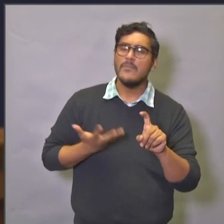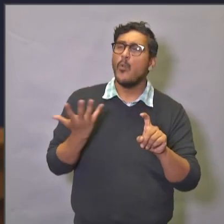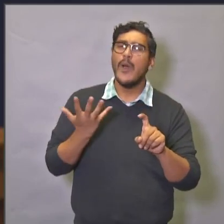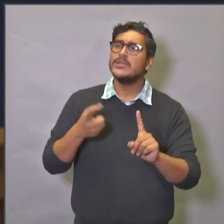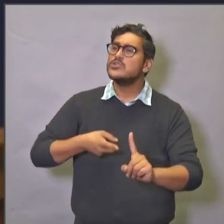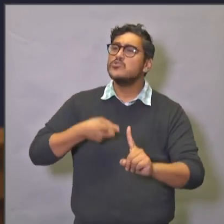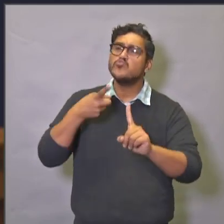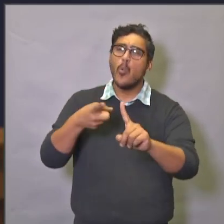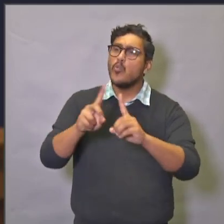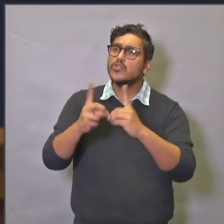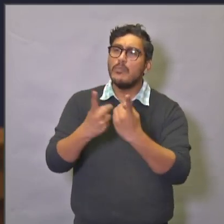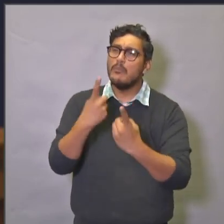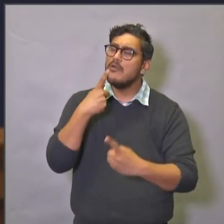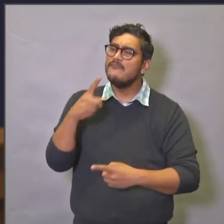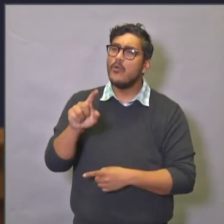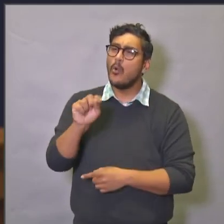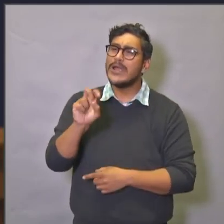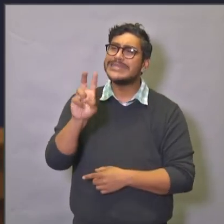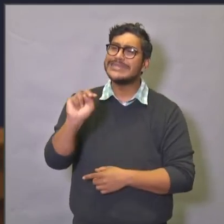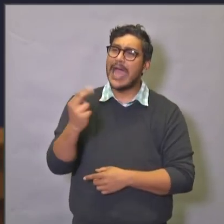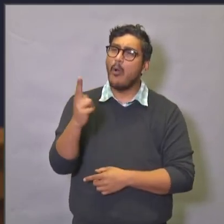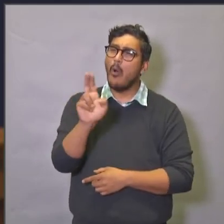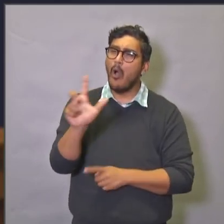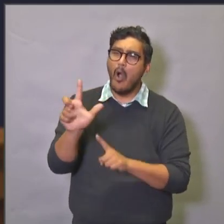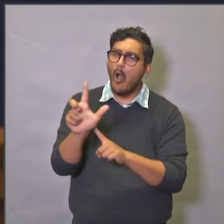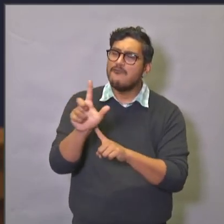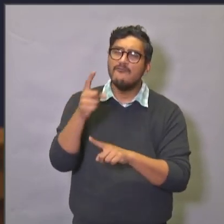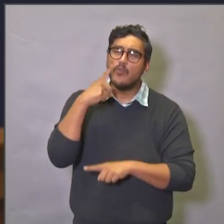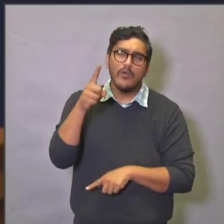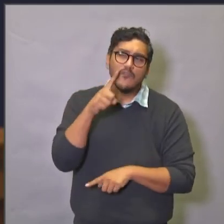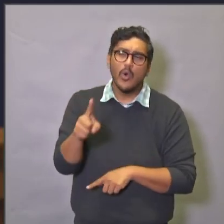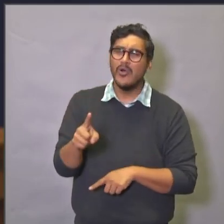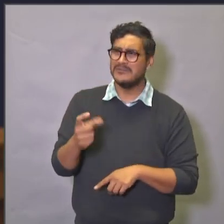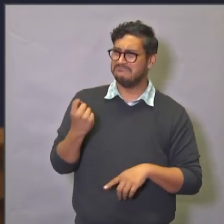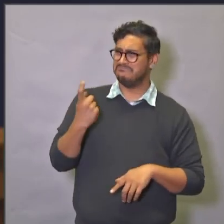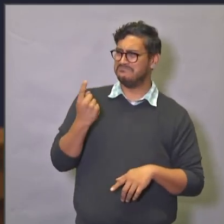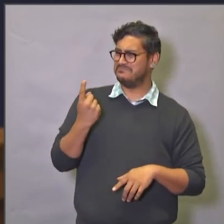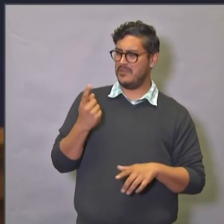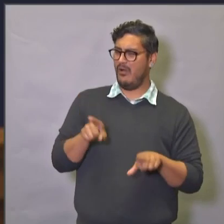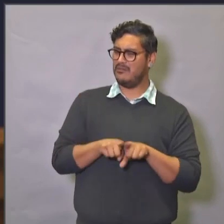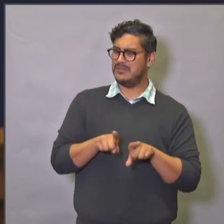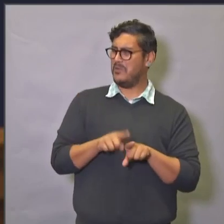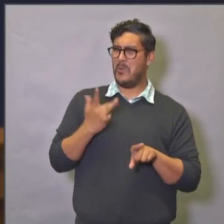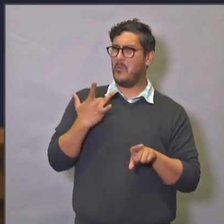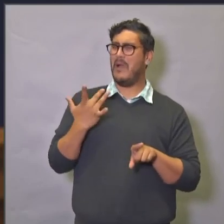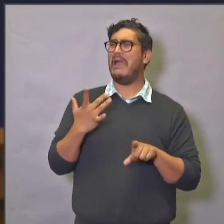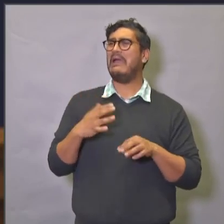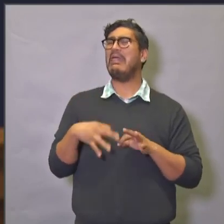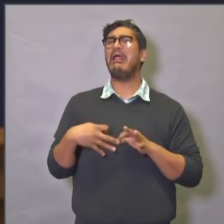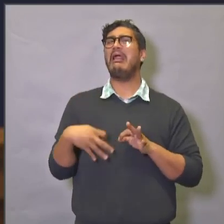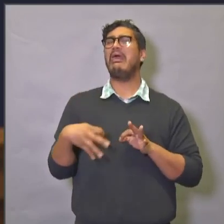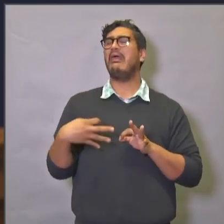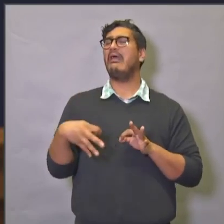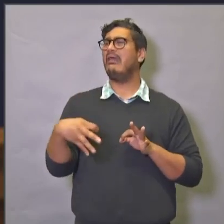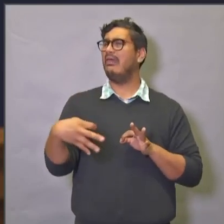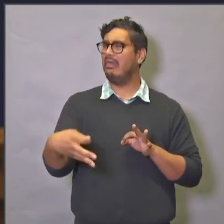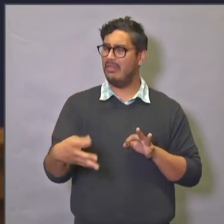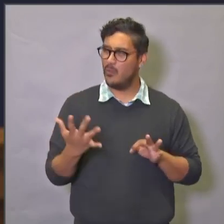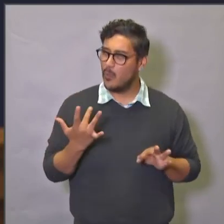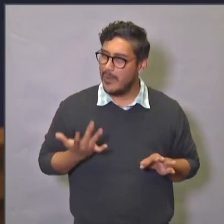goal of this town hall and why it's sort of taken so long to get to this point, in the